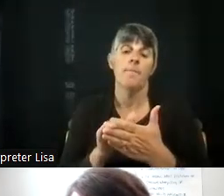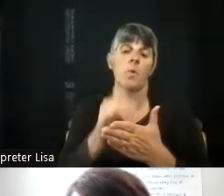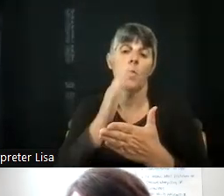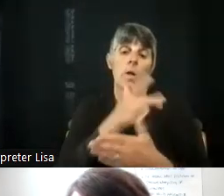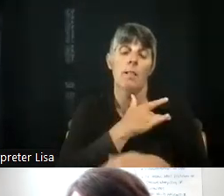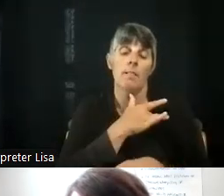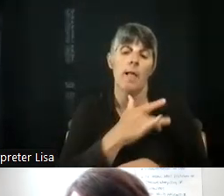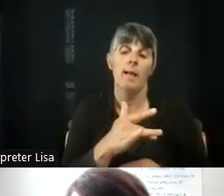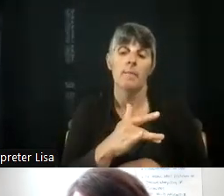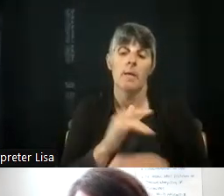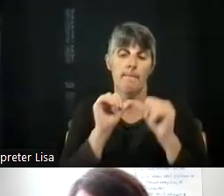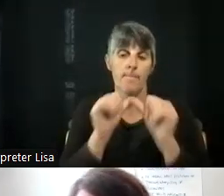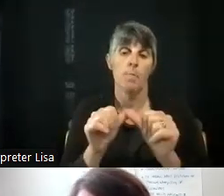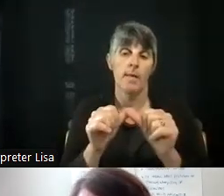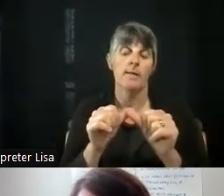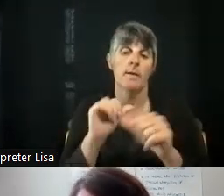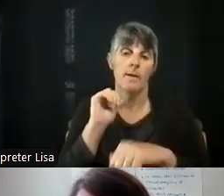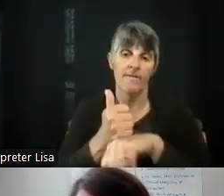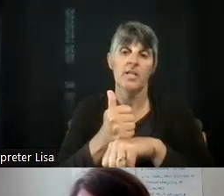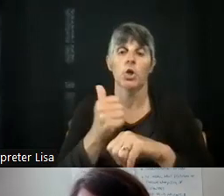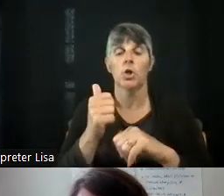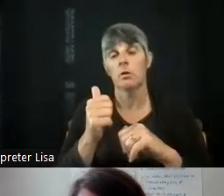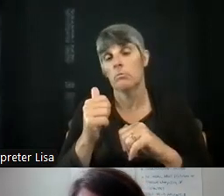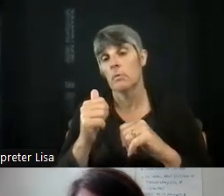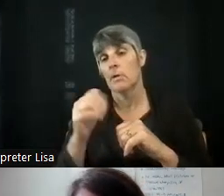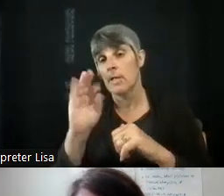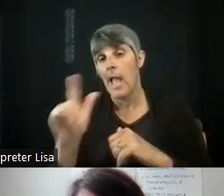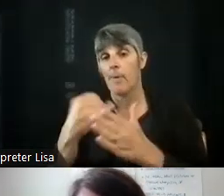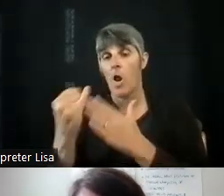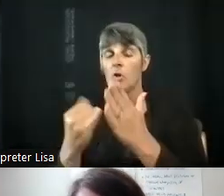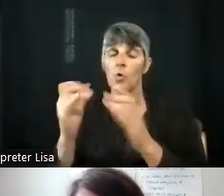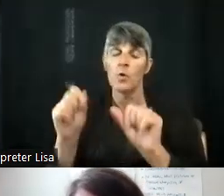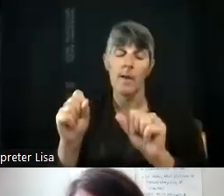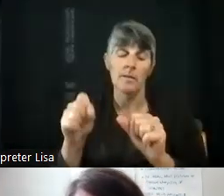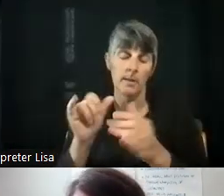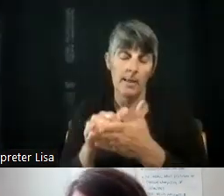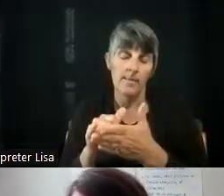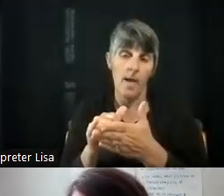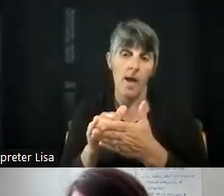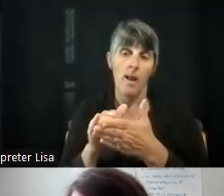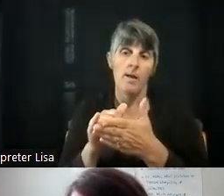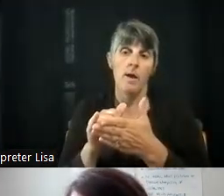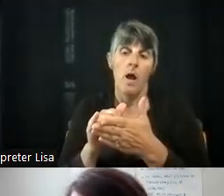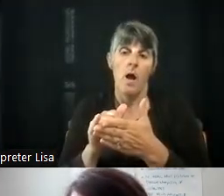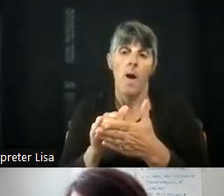likely be permanent physical installation, so capital art. So there is the possibility of that,